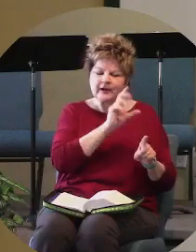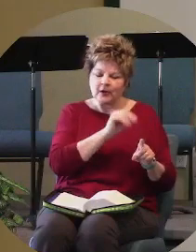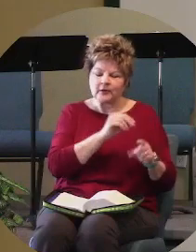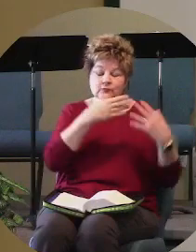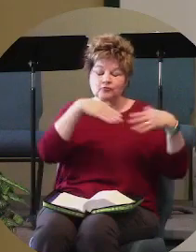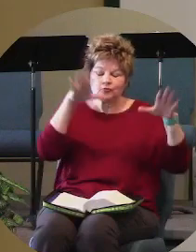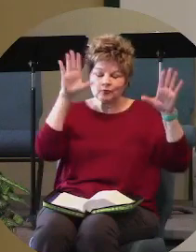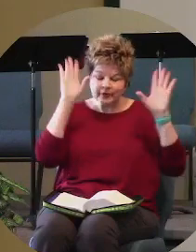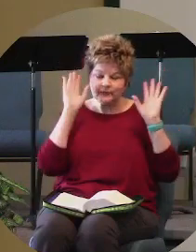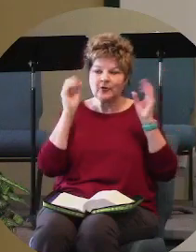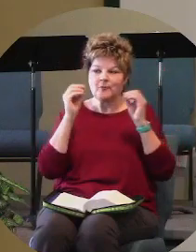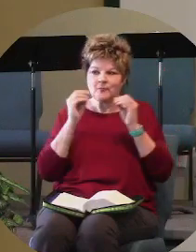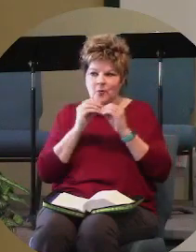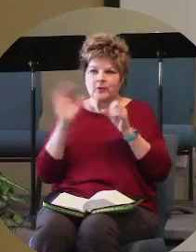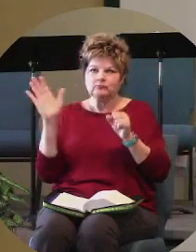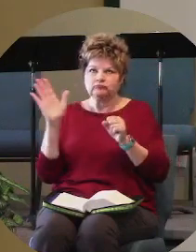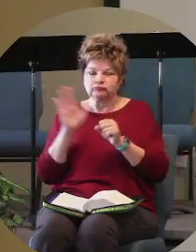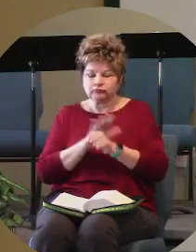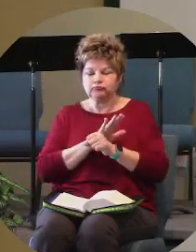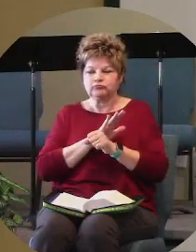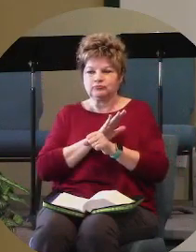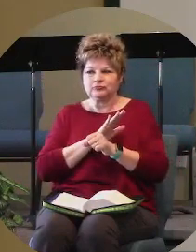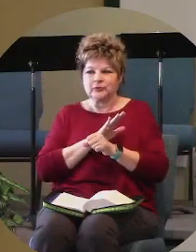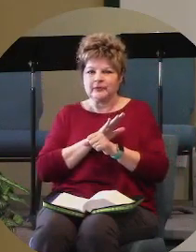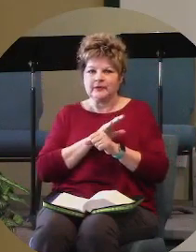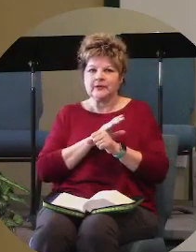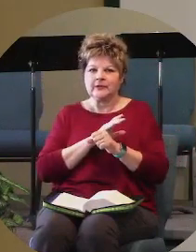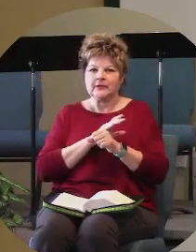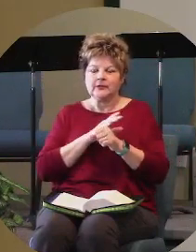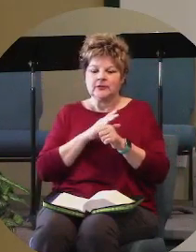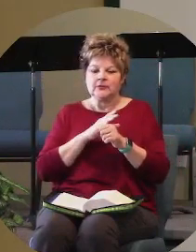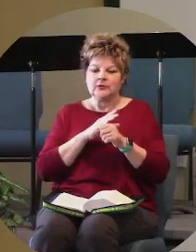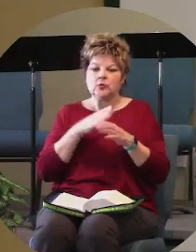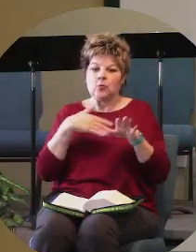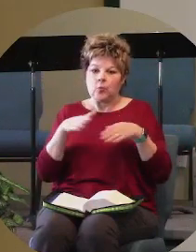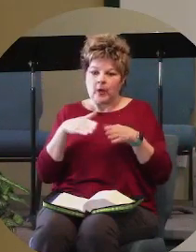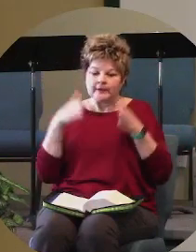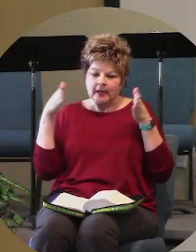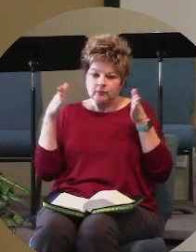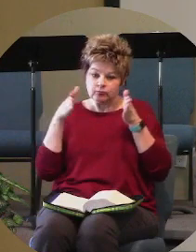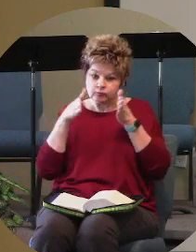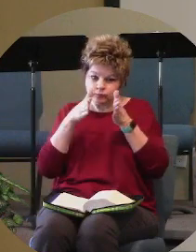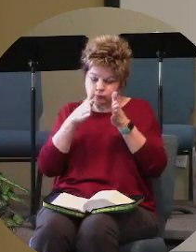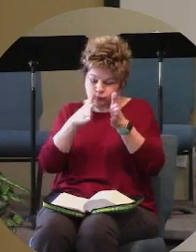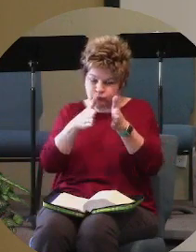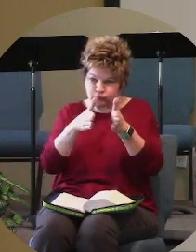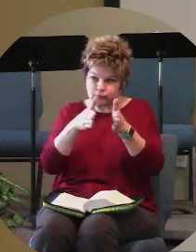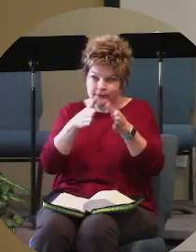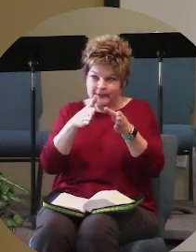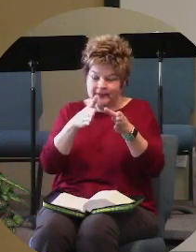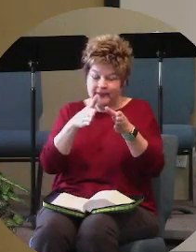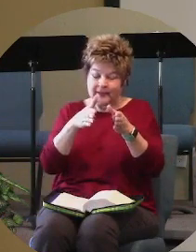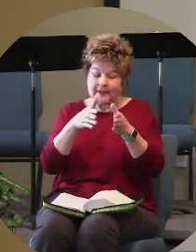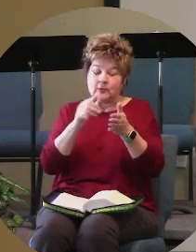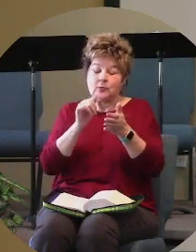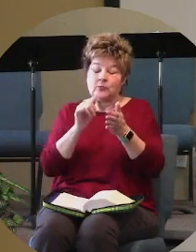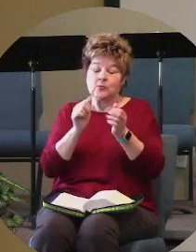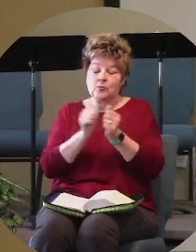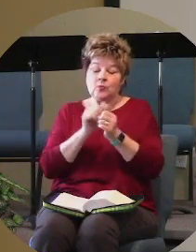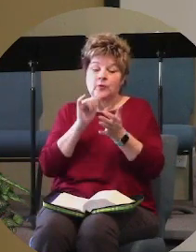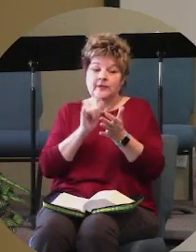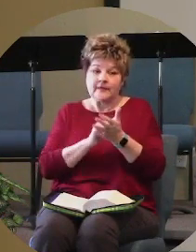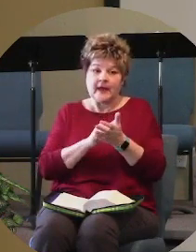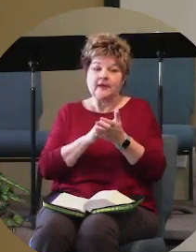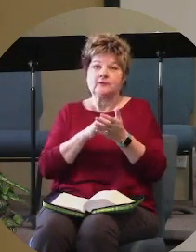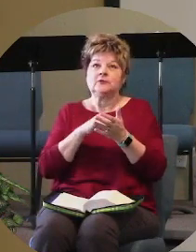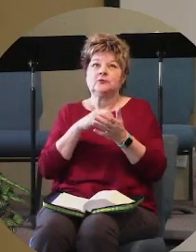You surrender completely. You walk that narrow path, and in that you voice and you